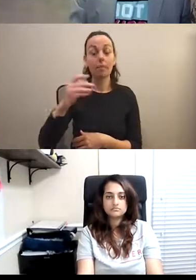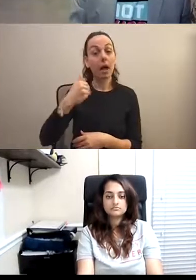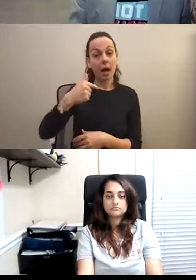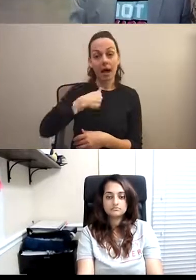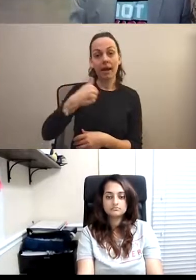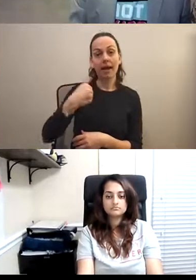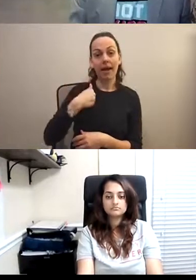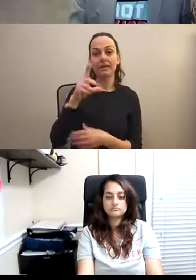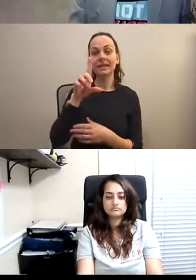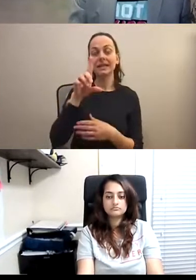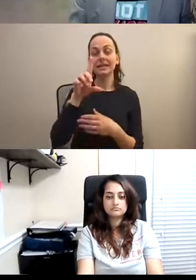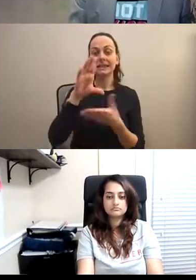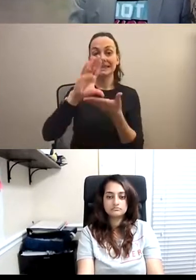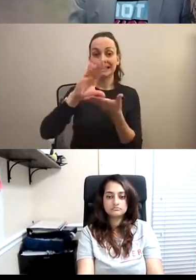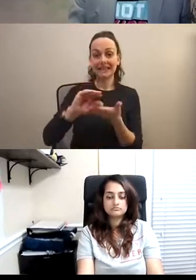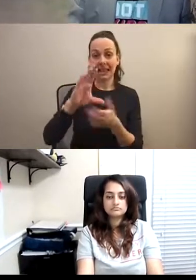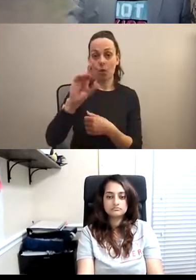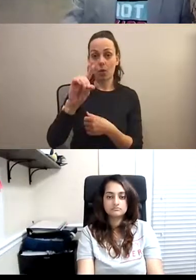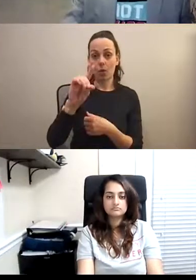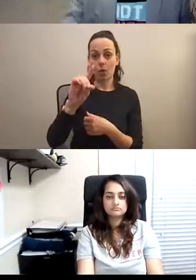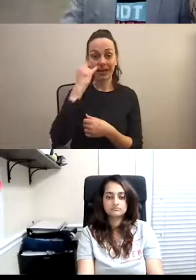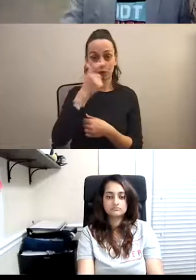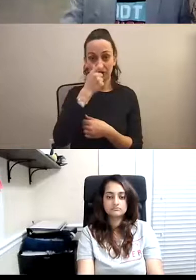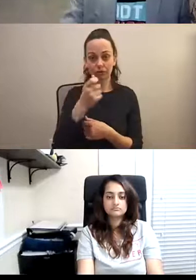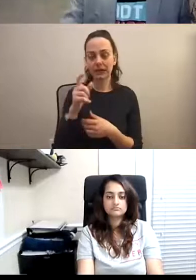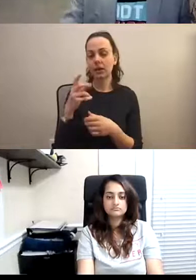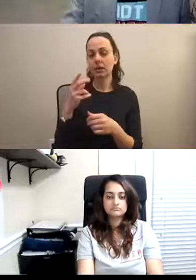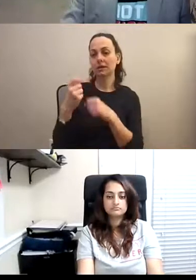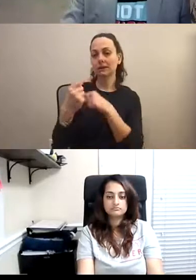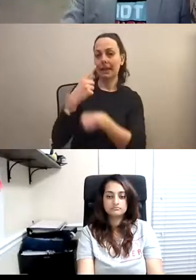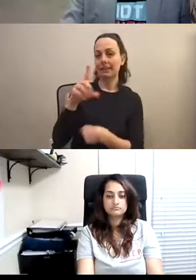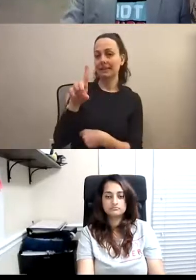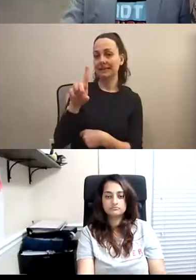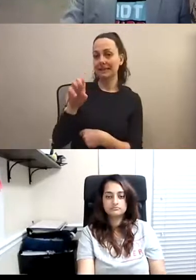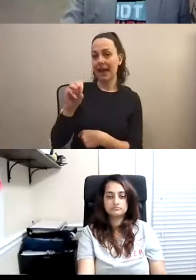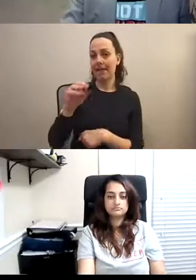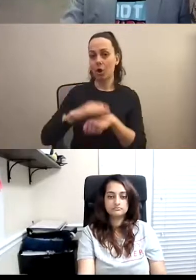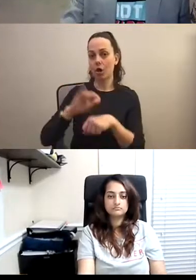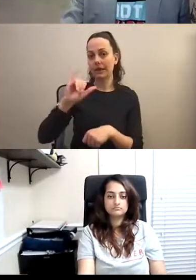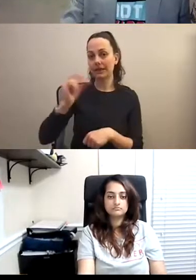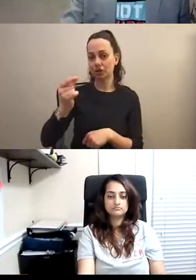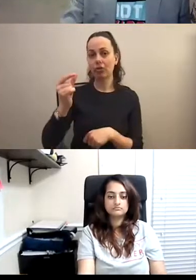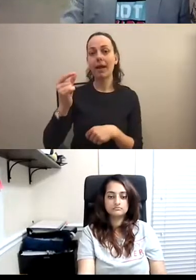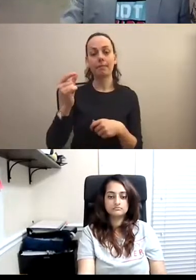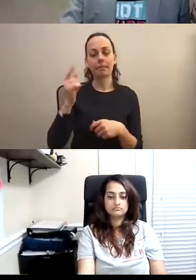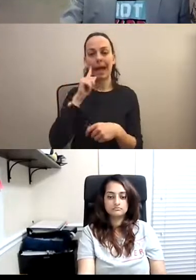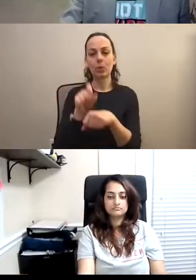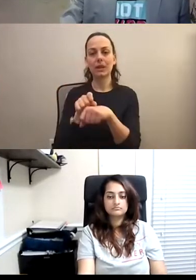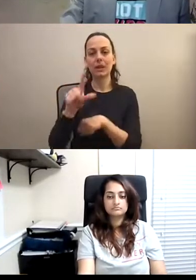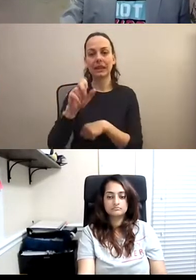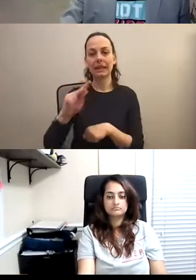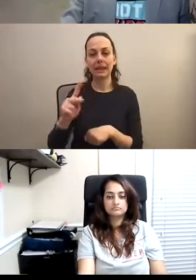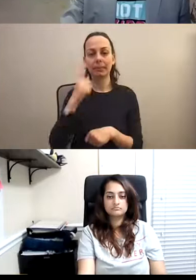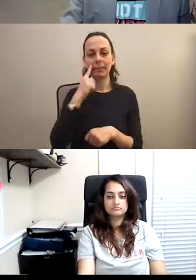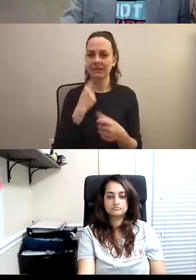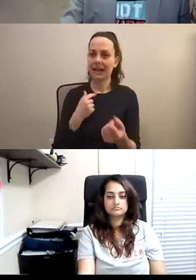anyone who is interested. Just DM me on Instagram and I'll shoot you the link, because I've been really advocating